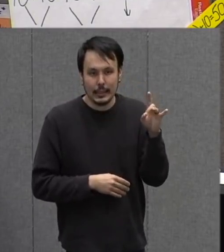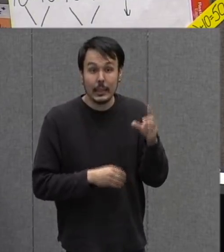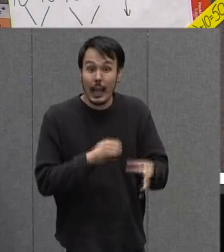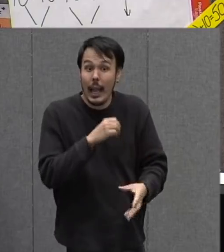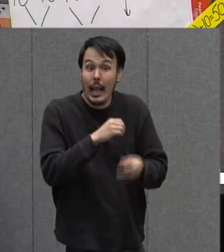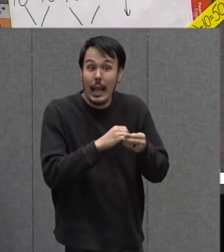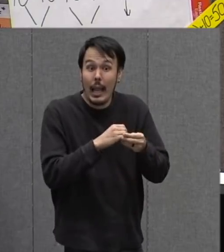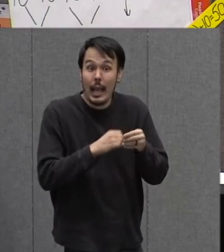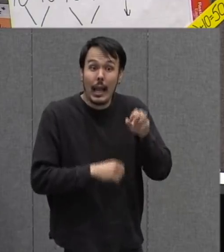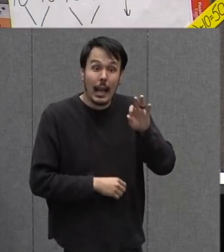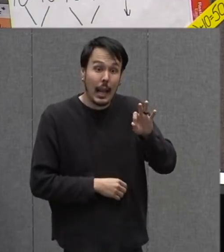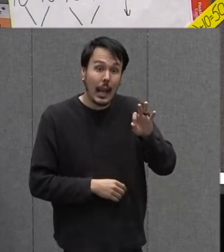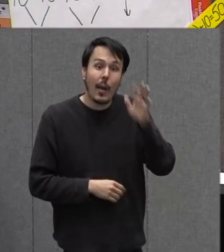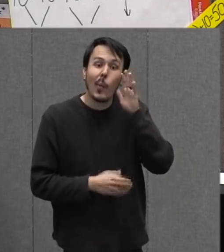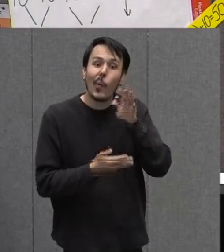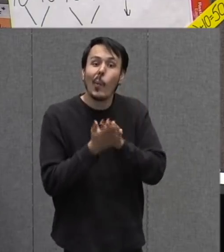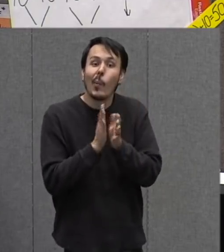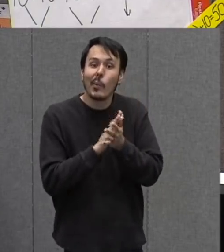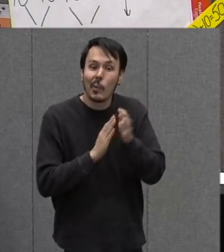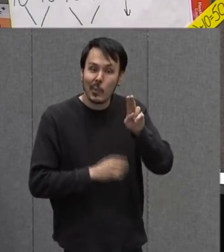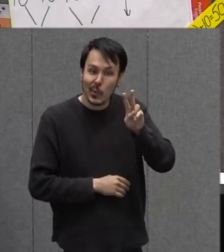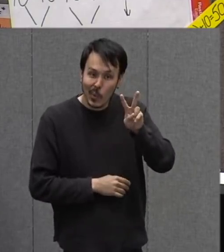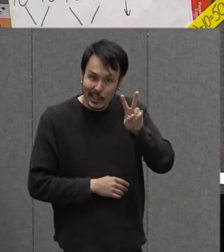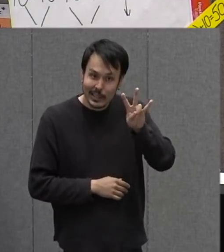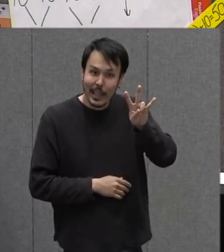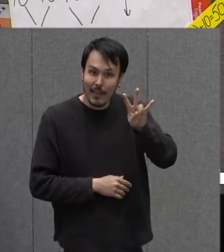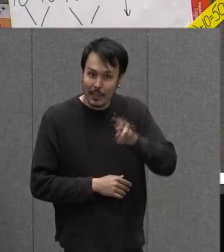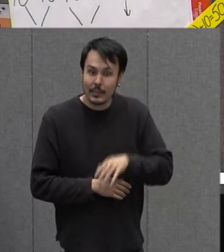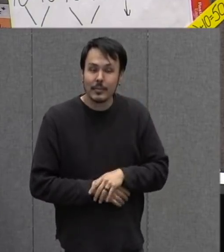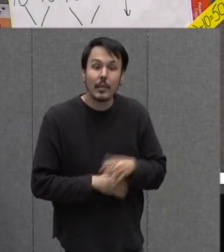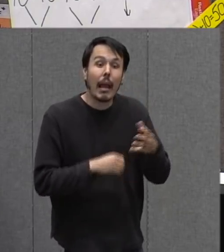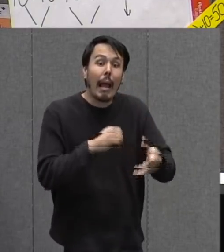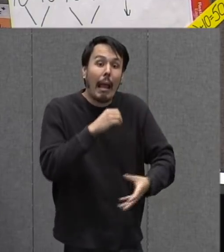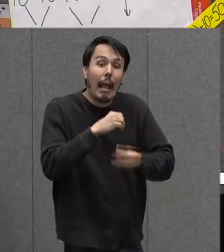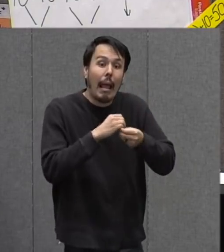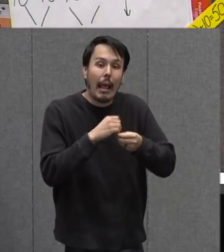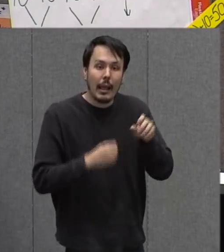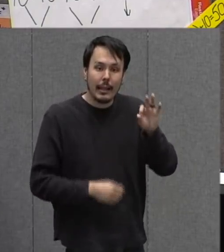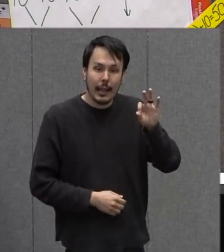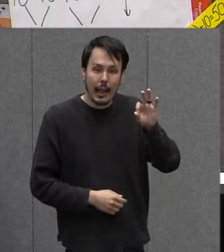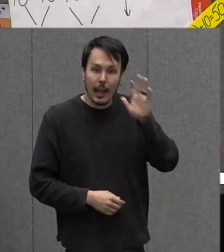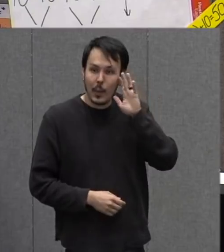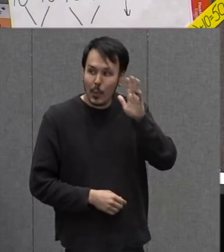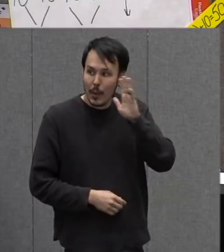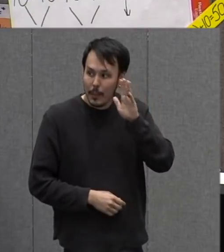27. Oh, good one, guys. And another 19 makes